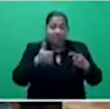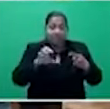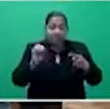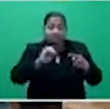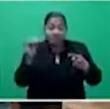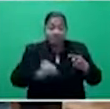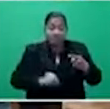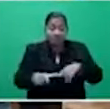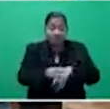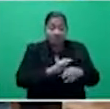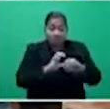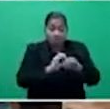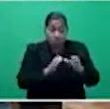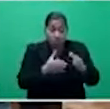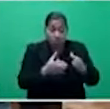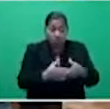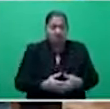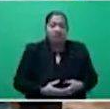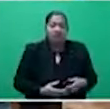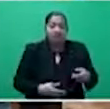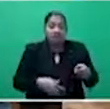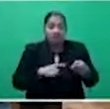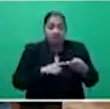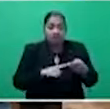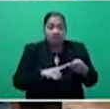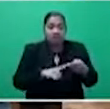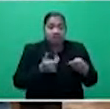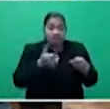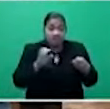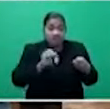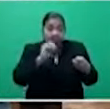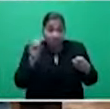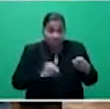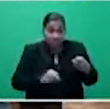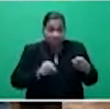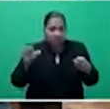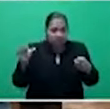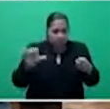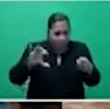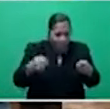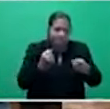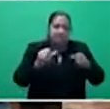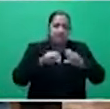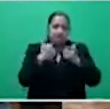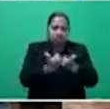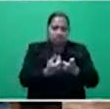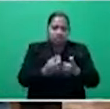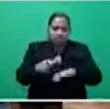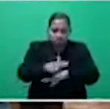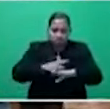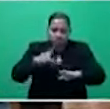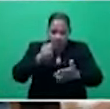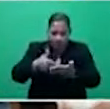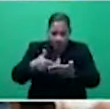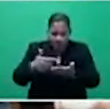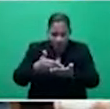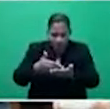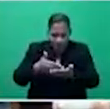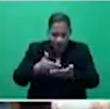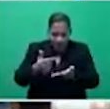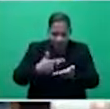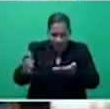whether it's Matangali, Toka, you have 60% of them have to agree to lease the land. Requirement.